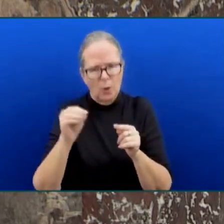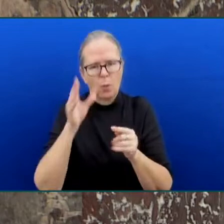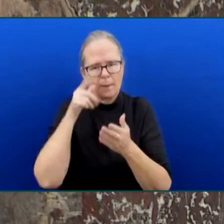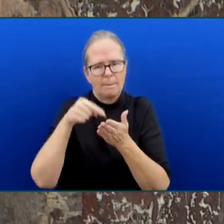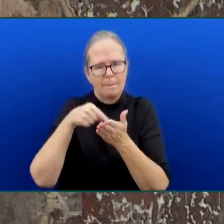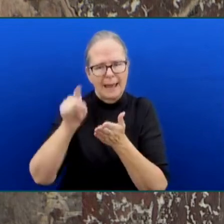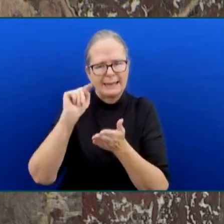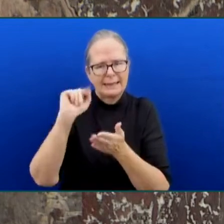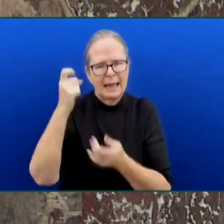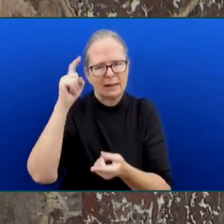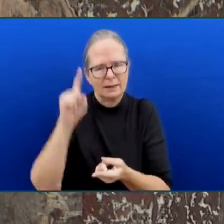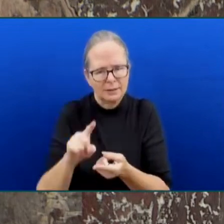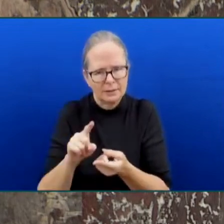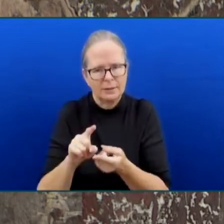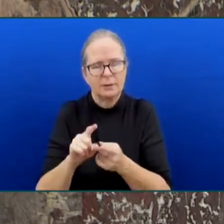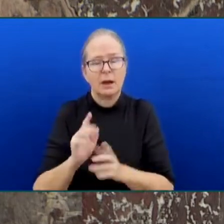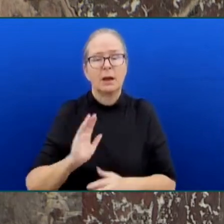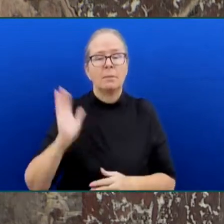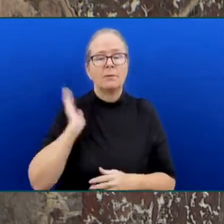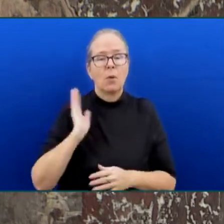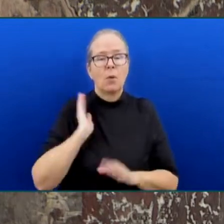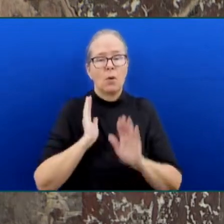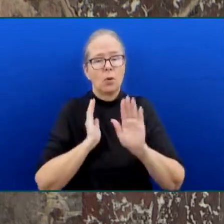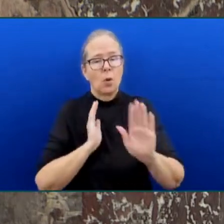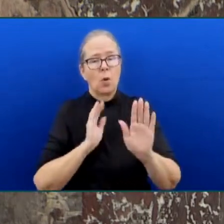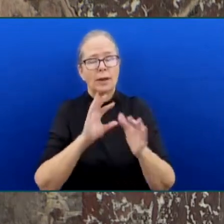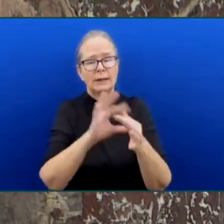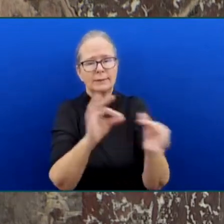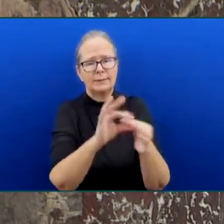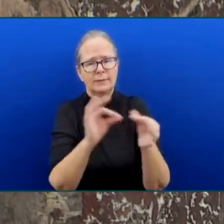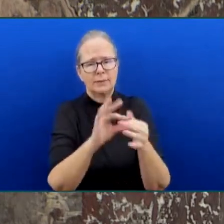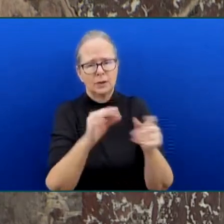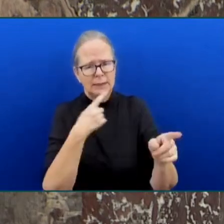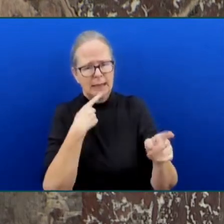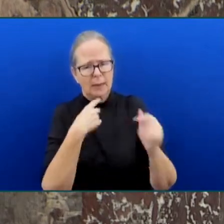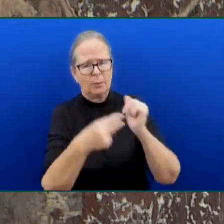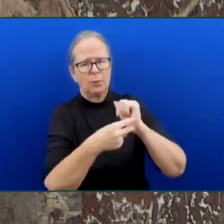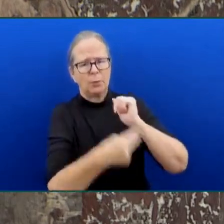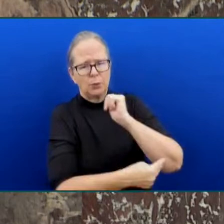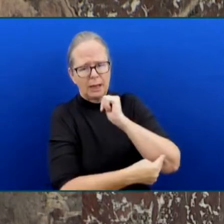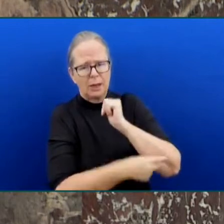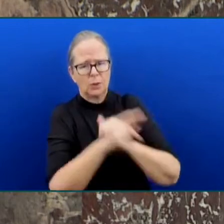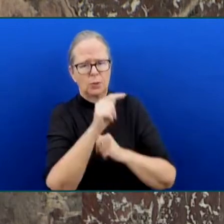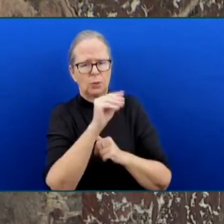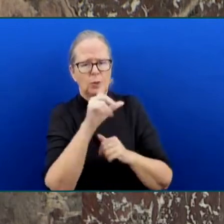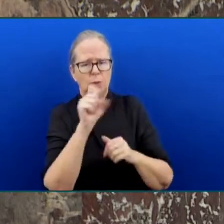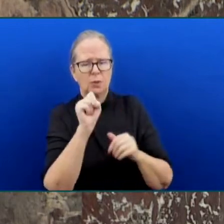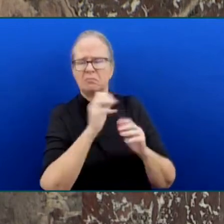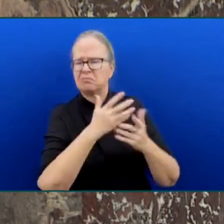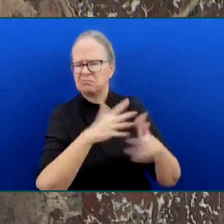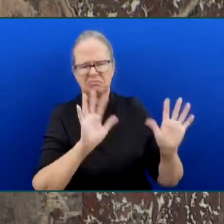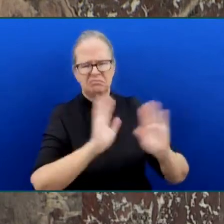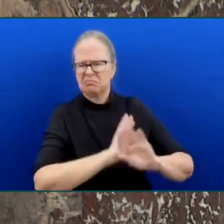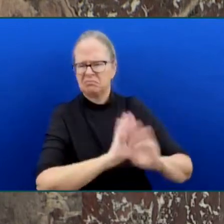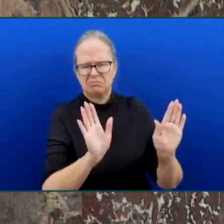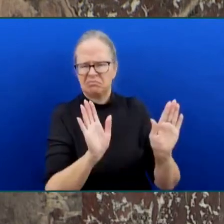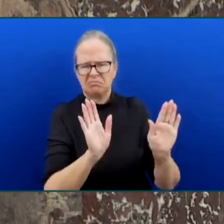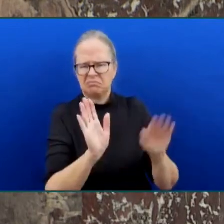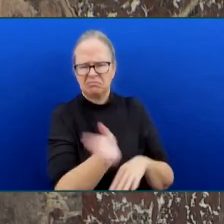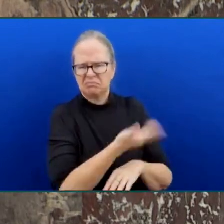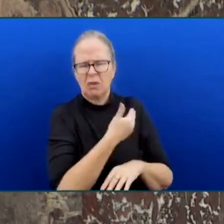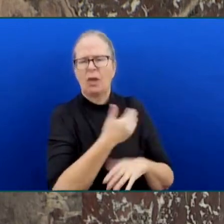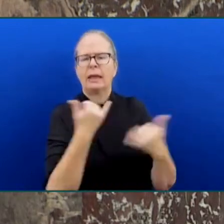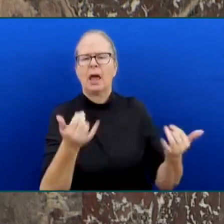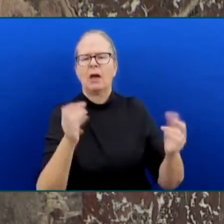public policy mistake. Honourable Speaker, if he gets back on this side of the House, you know what he's going to do? He's going to reverse what he called a mistake. He's going to